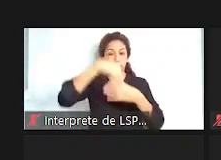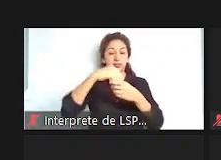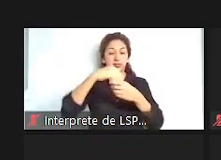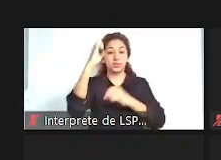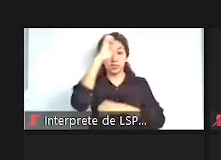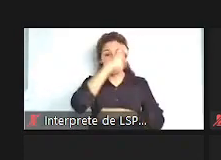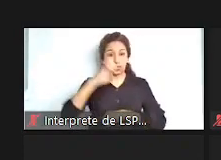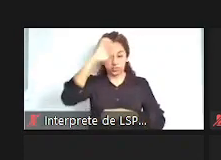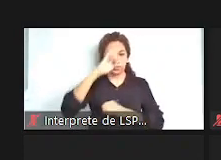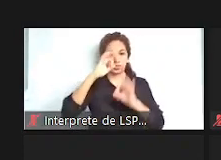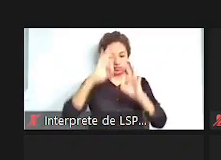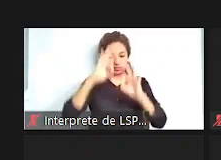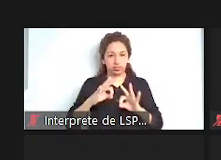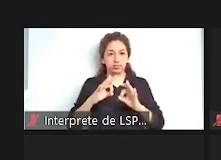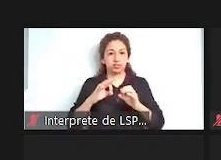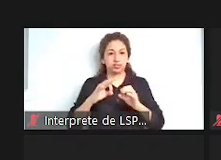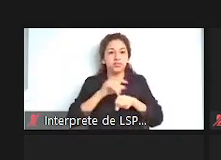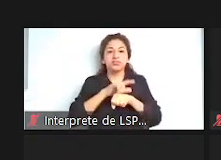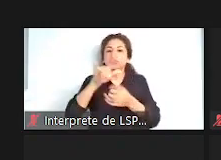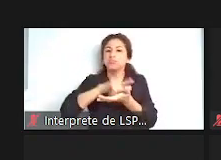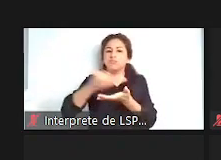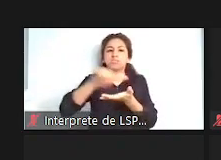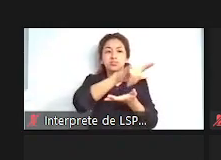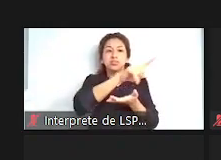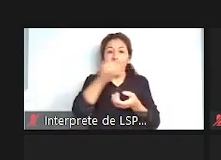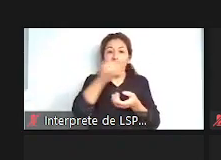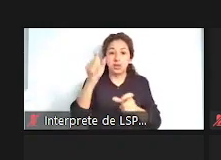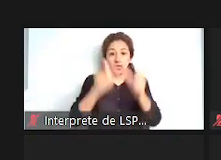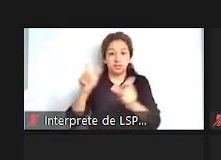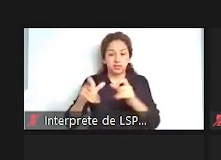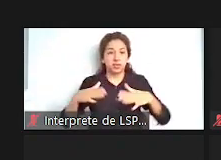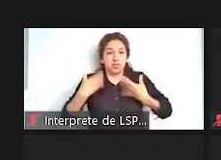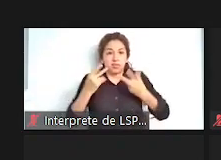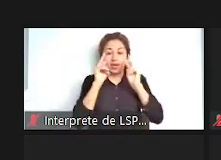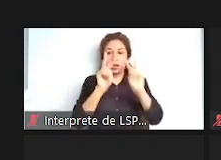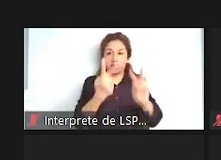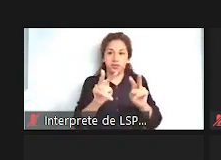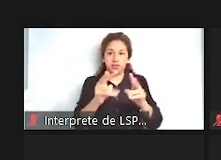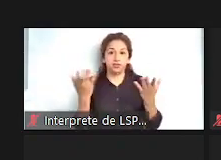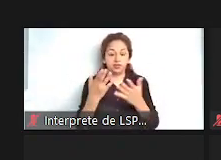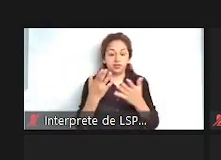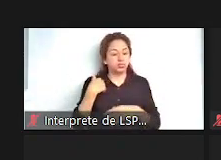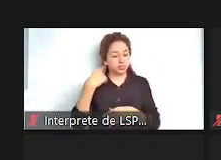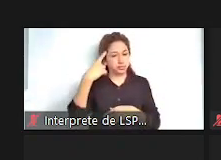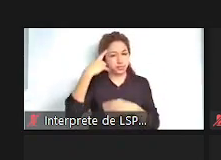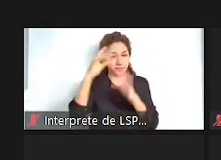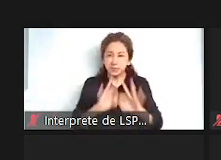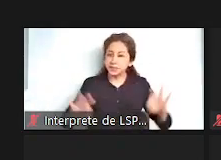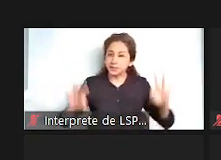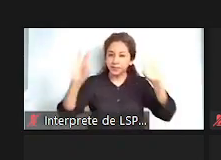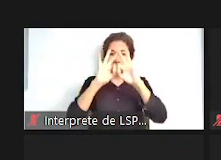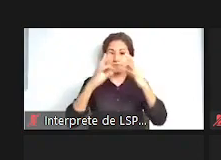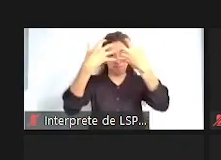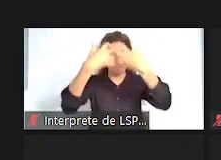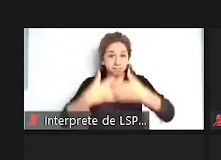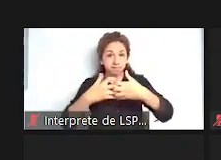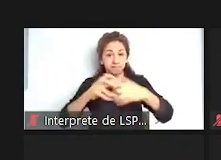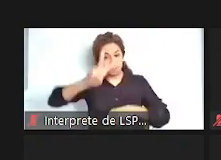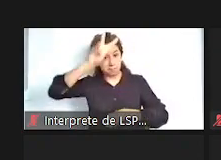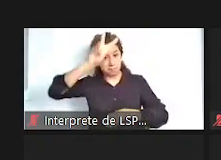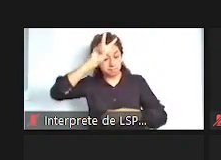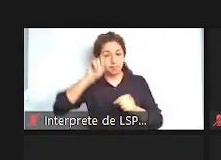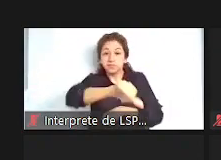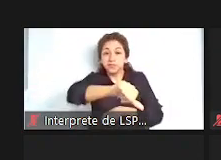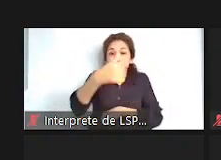responsibilities that they have has a direct impact on consumers and the consumers can see it so i think it is important